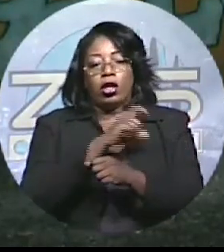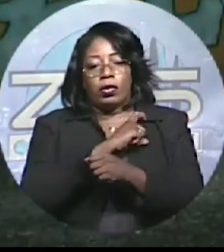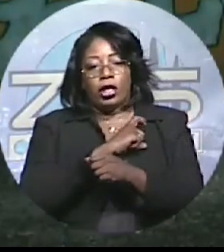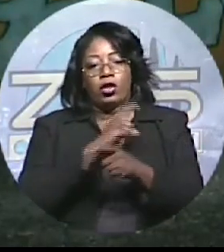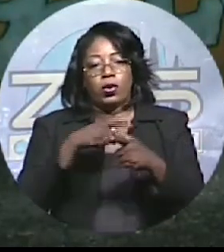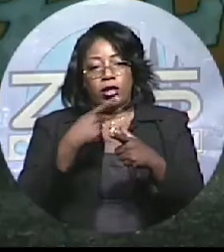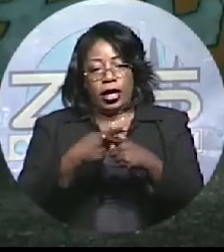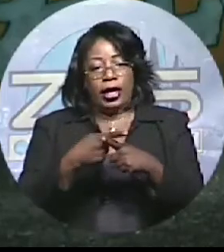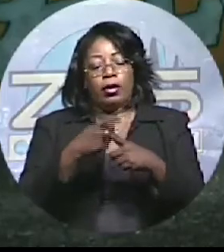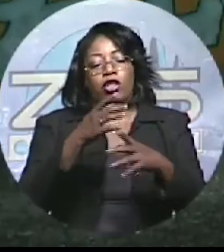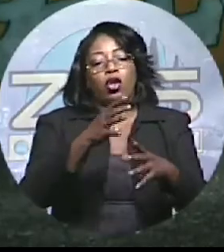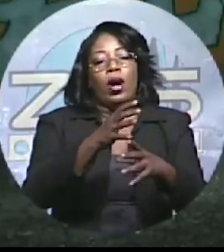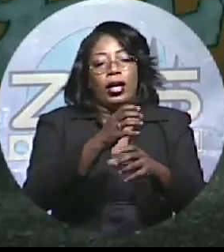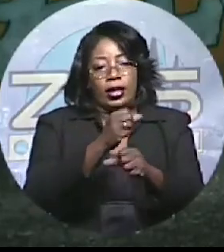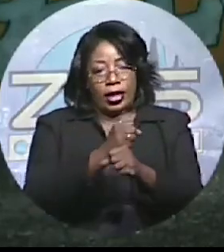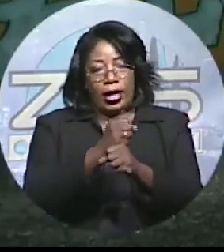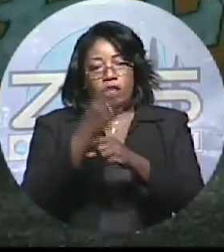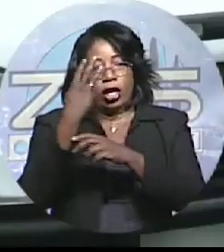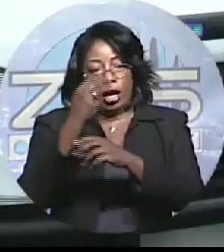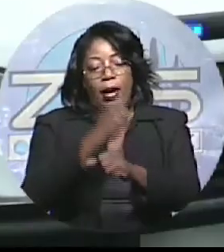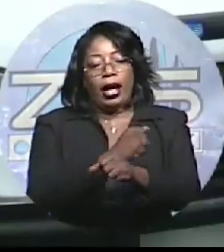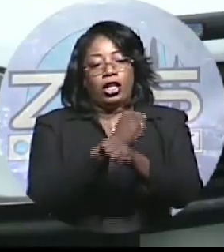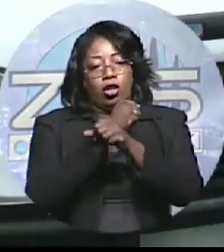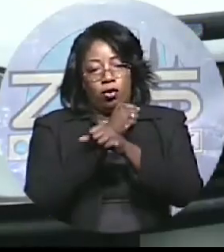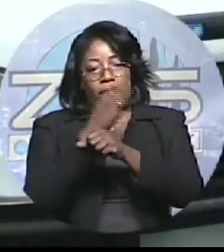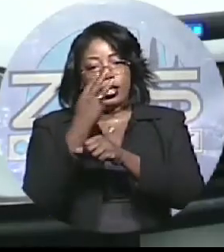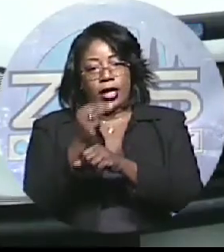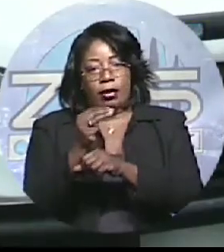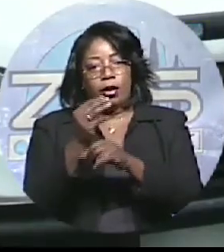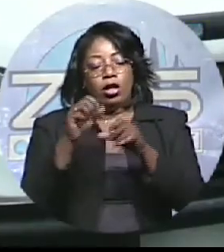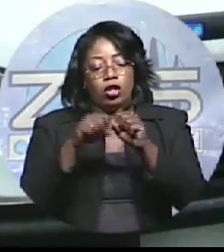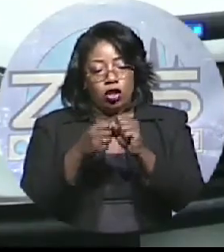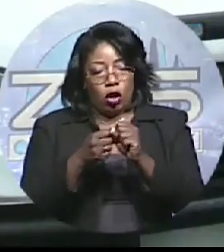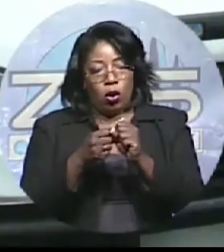from the scene. The suspect is detained in stable